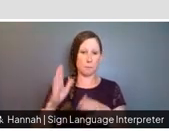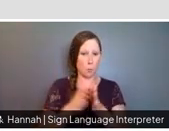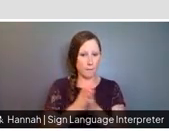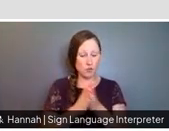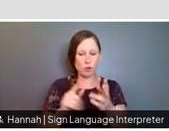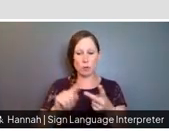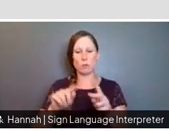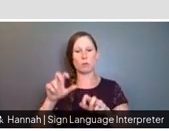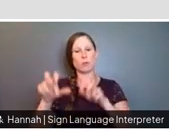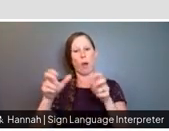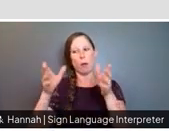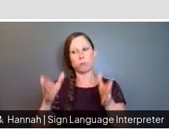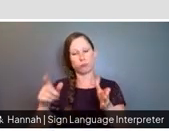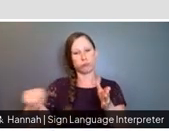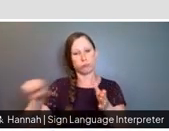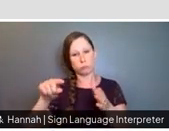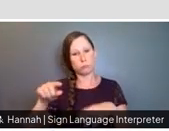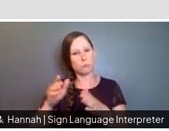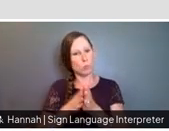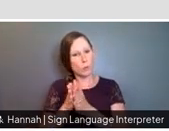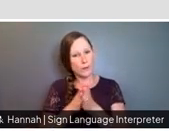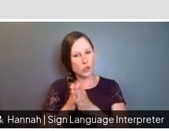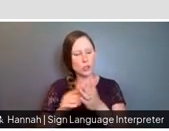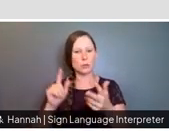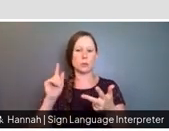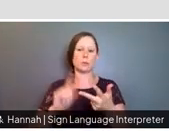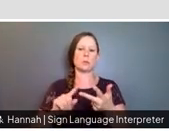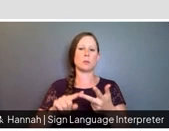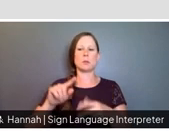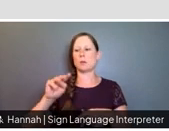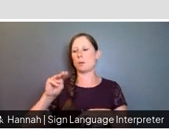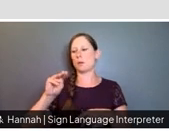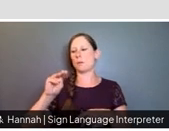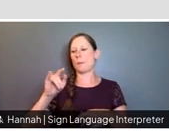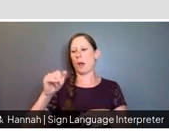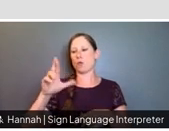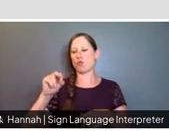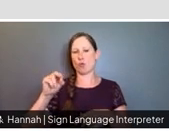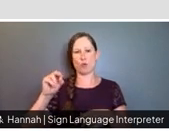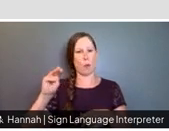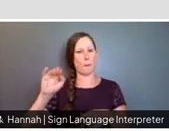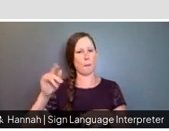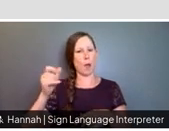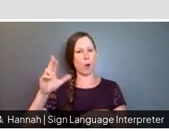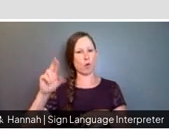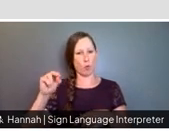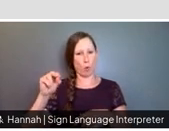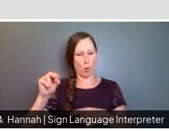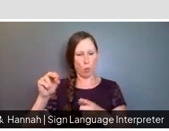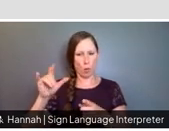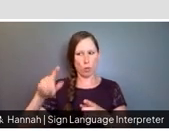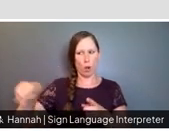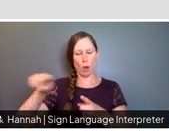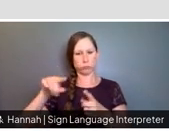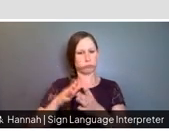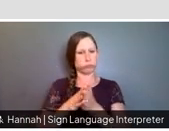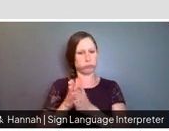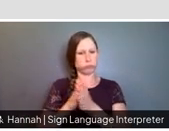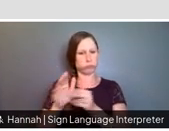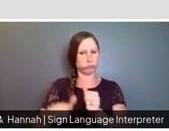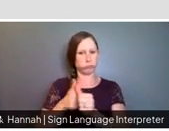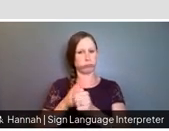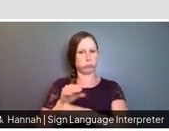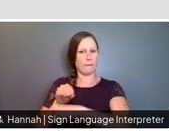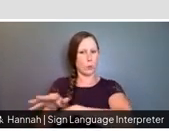of macro market economics that influence the decision. The company motivations, ultimately,